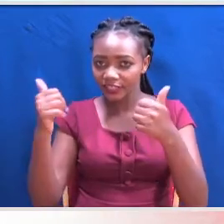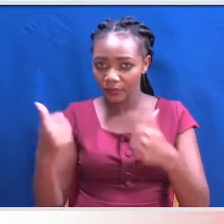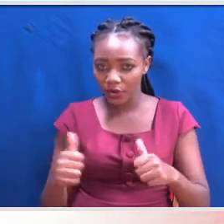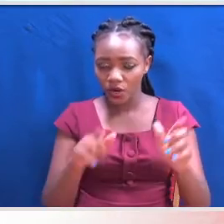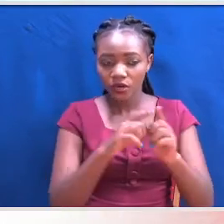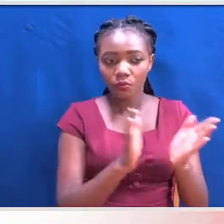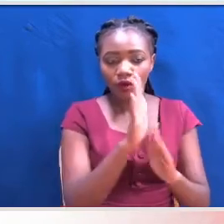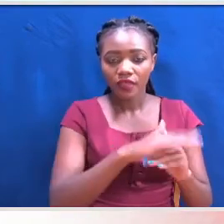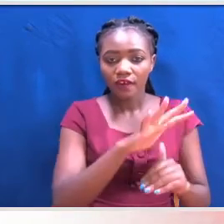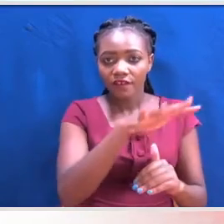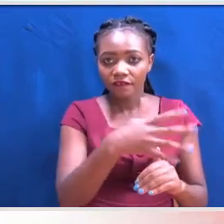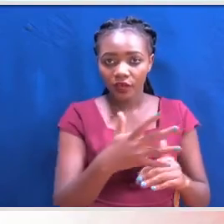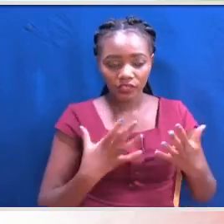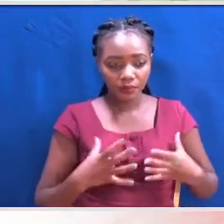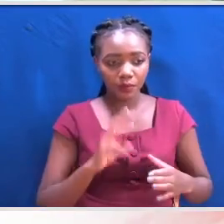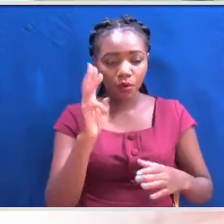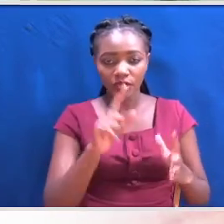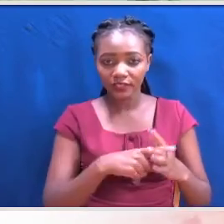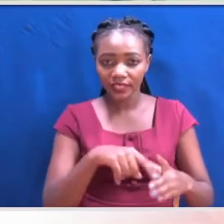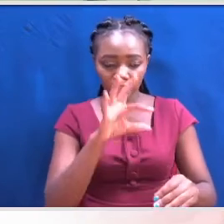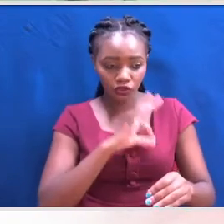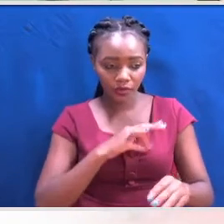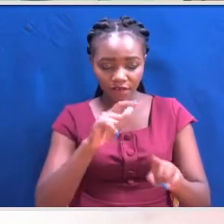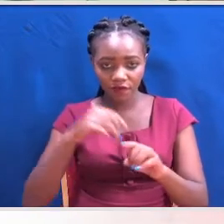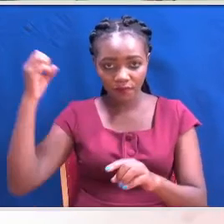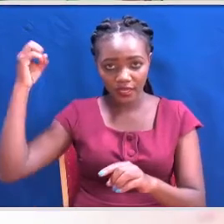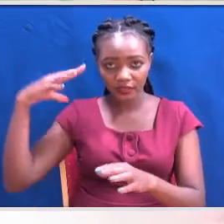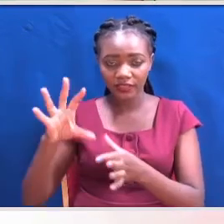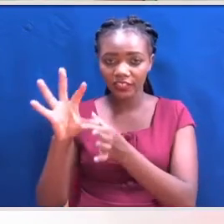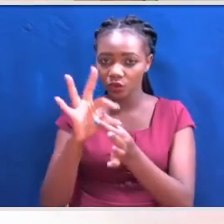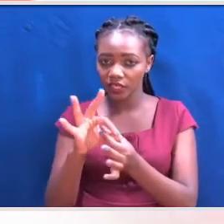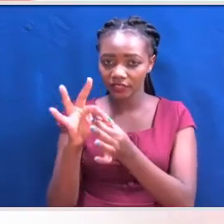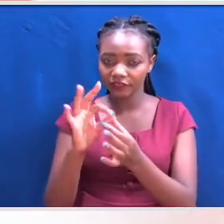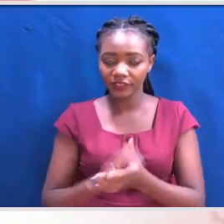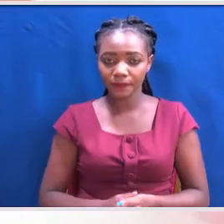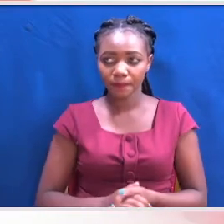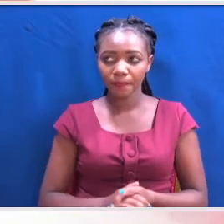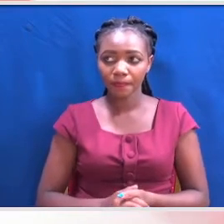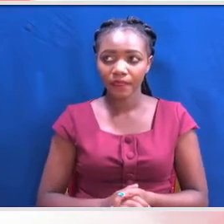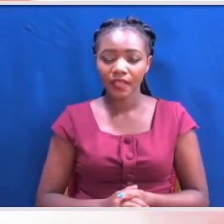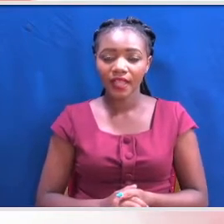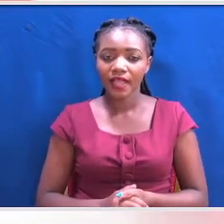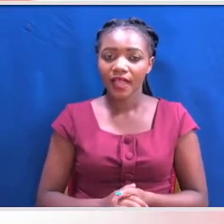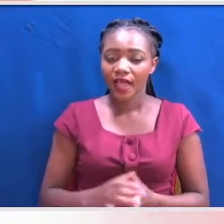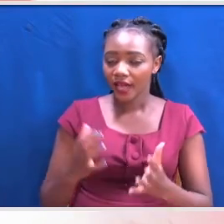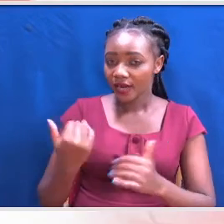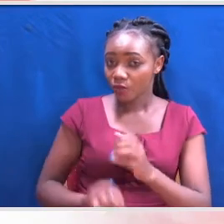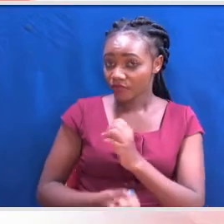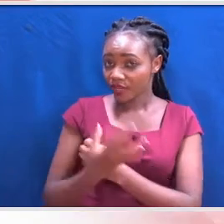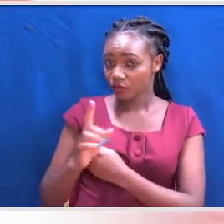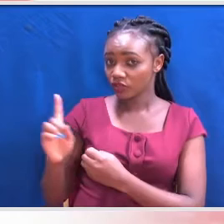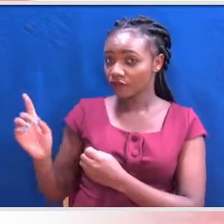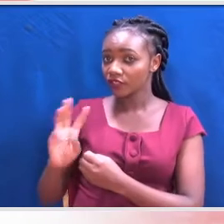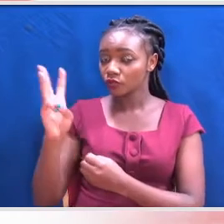5,000 Nyeri County residents will stand to gain from the power connectivity. The commissioning of this warehouse will ease up